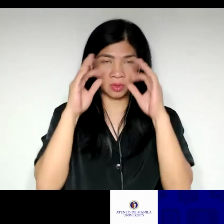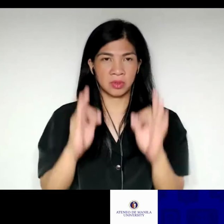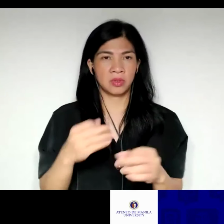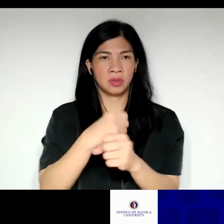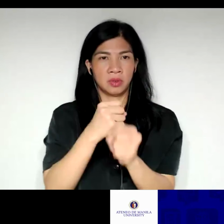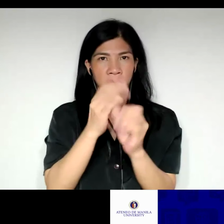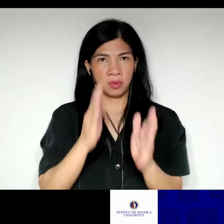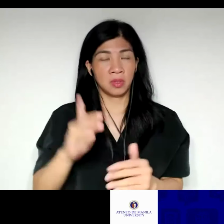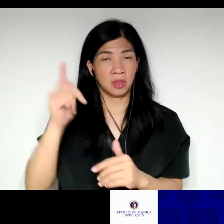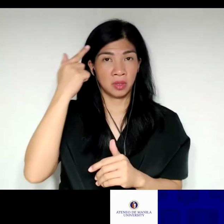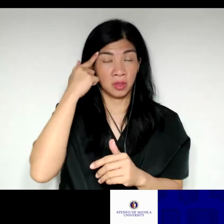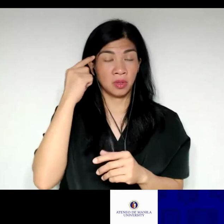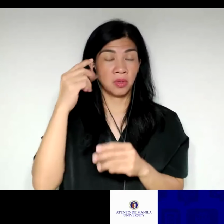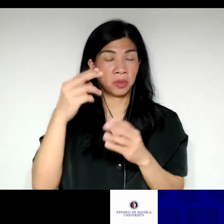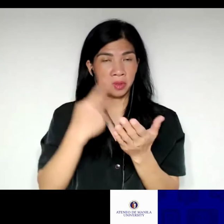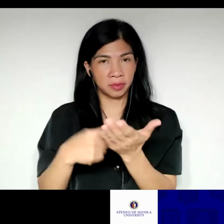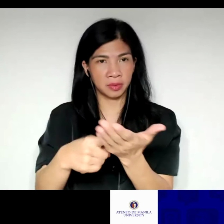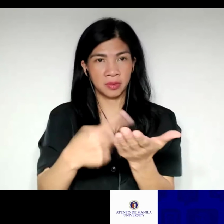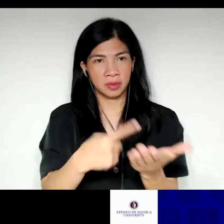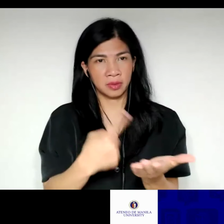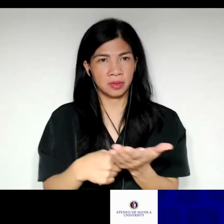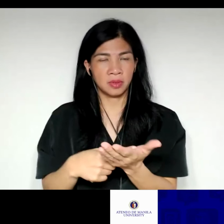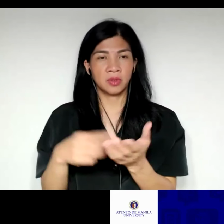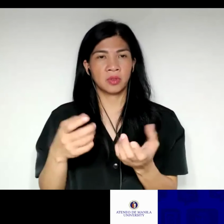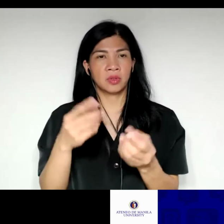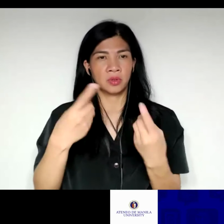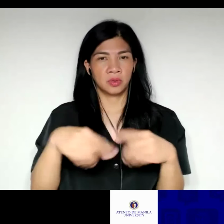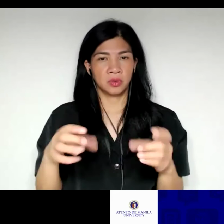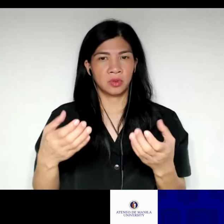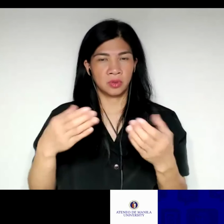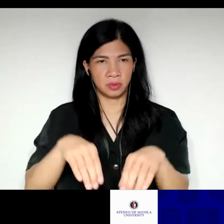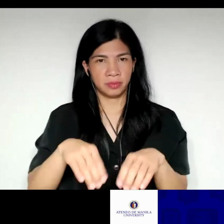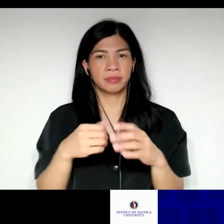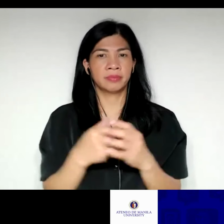governments who negotiate together during the conference of parties.